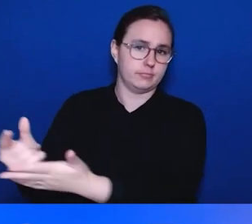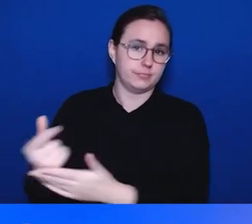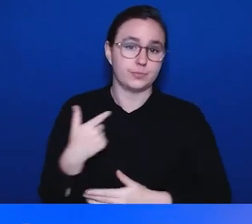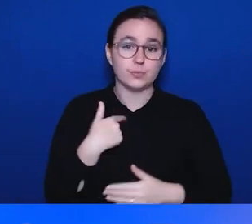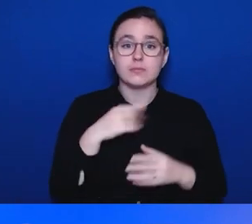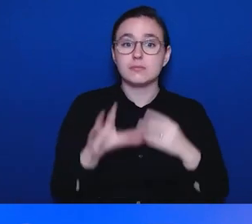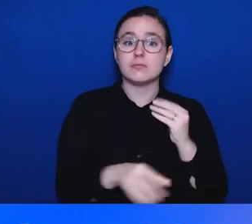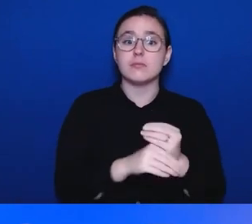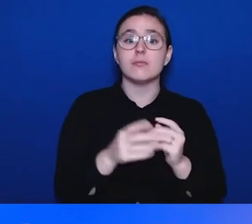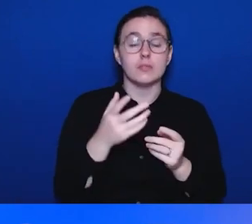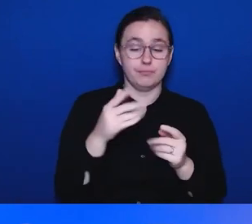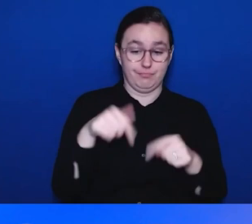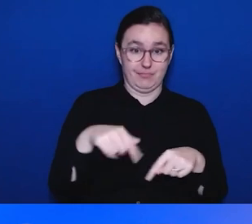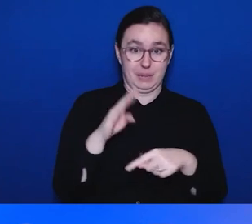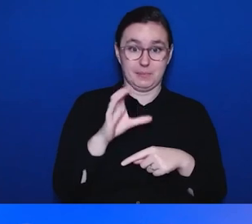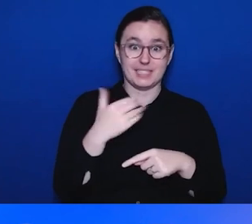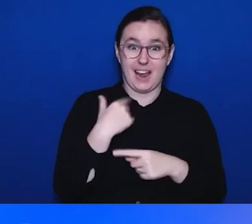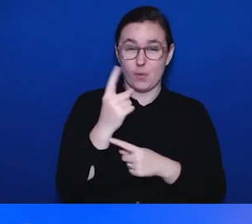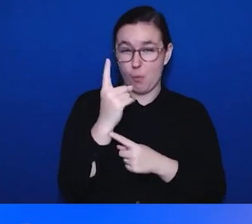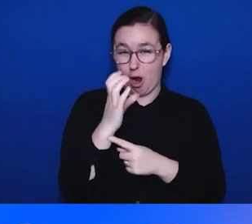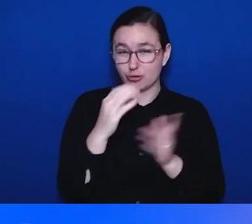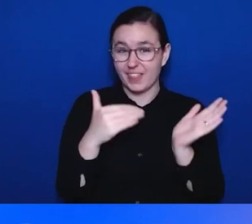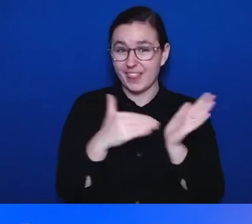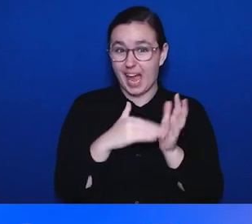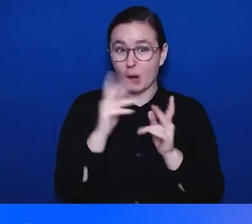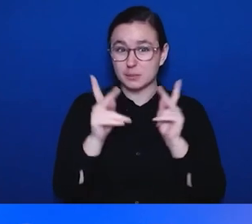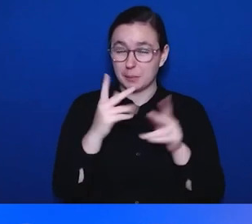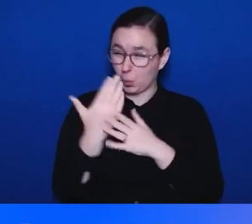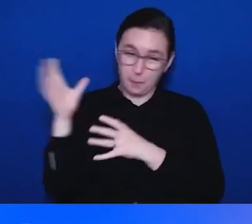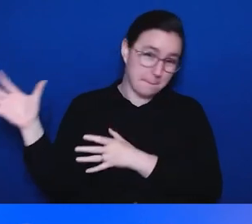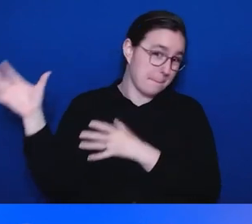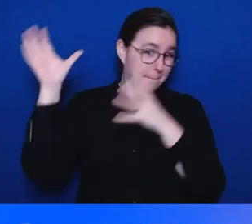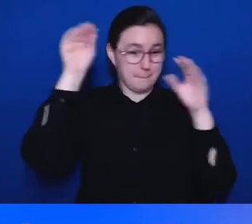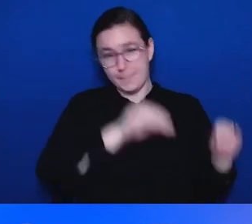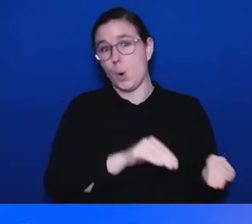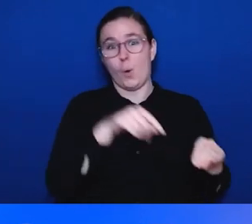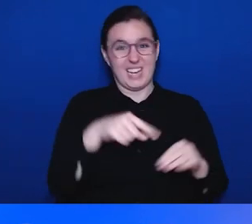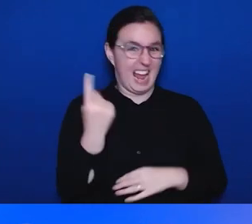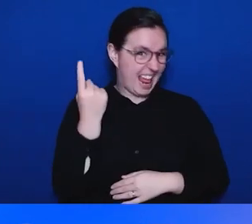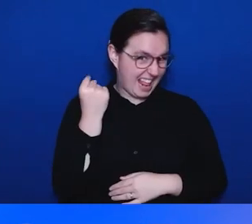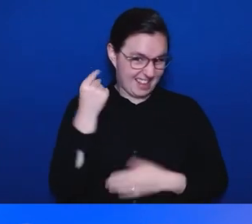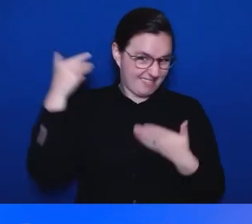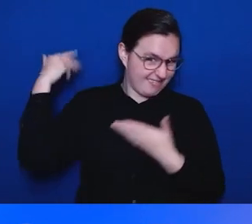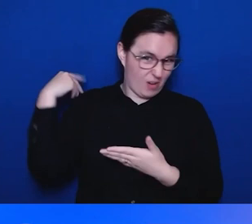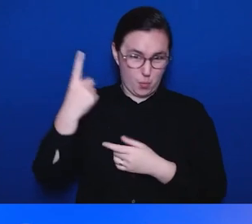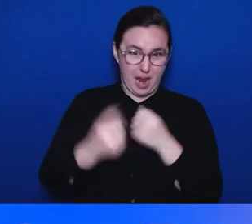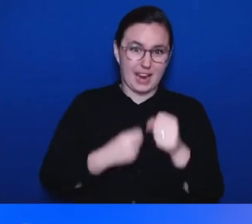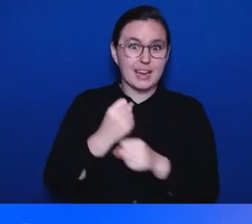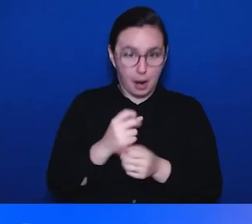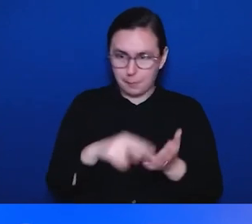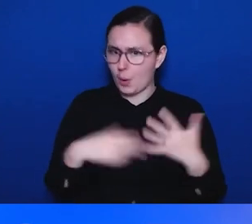need. We're growing incredibly rapidly. We added 100,000 people to our province last year. We're going to set another record this year of people moving to British